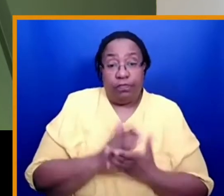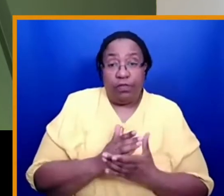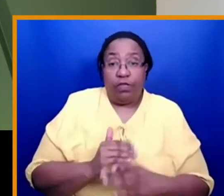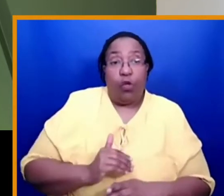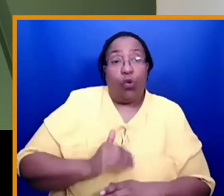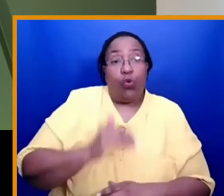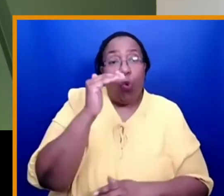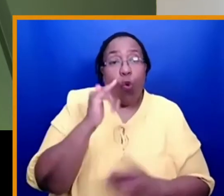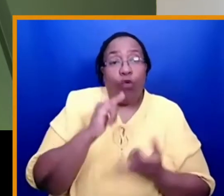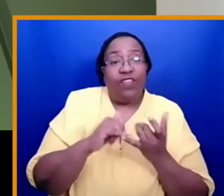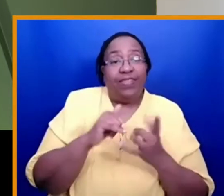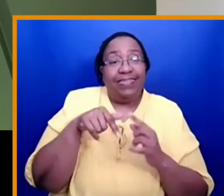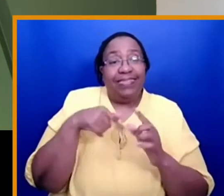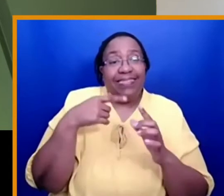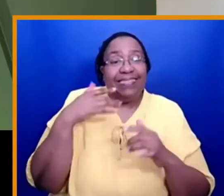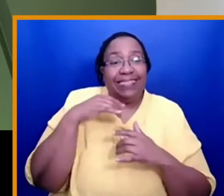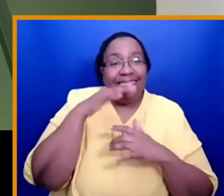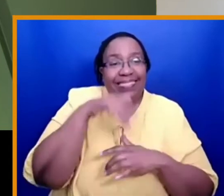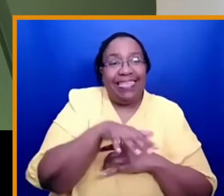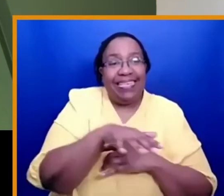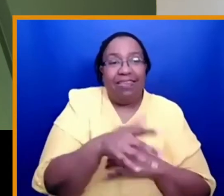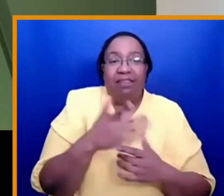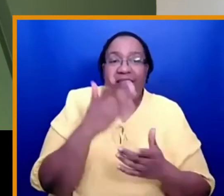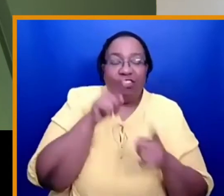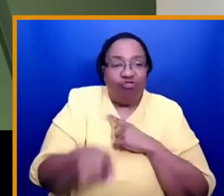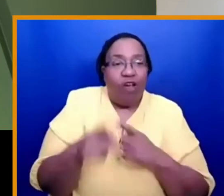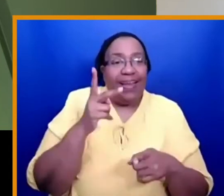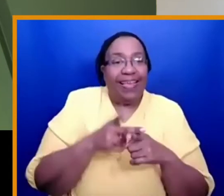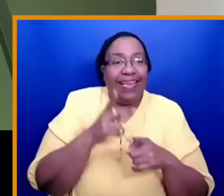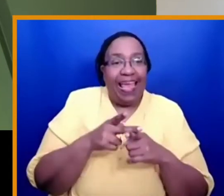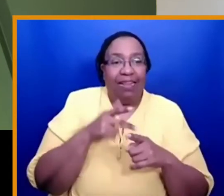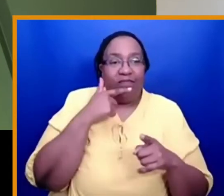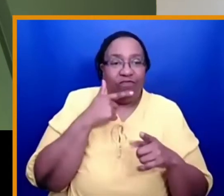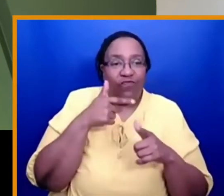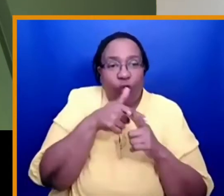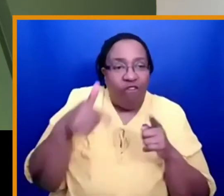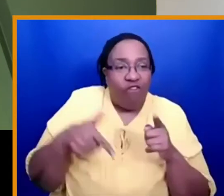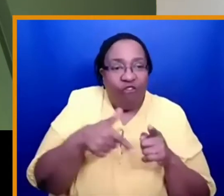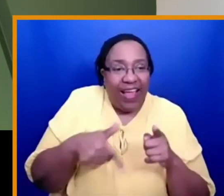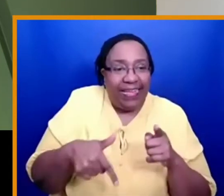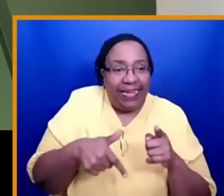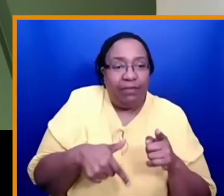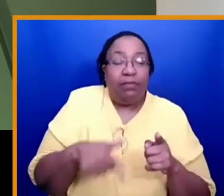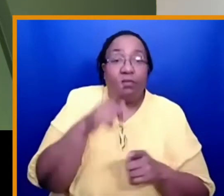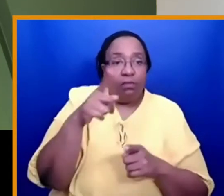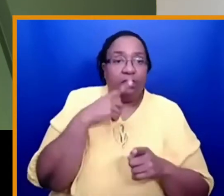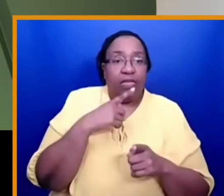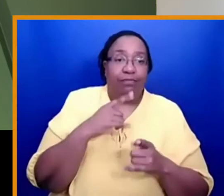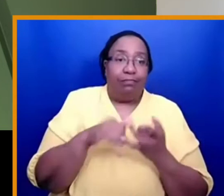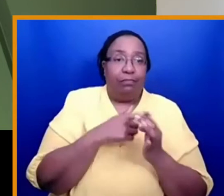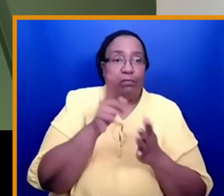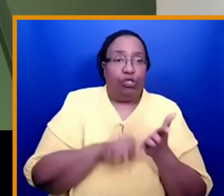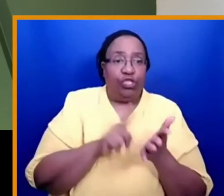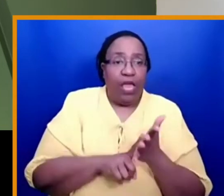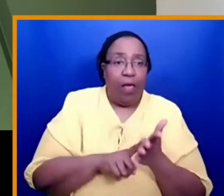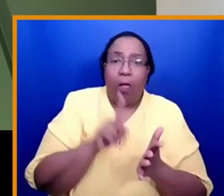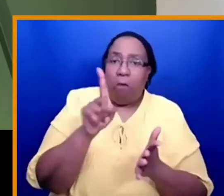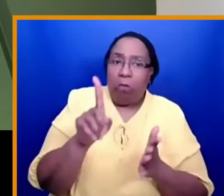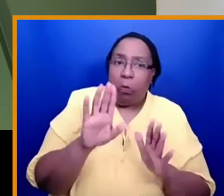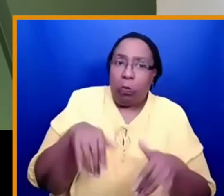fracking. What they don't tell us is the UK is part of the international gas market and would remain vulnerable to external price